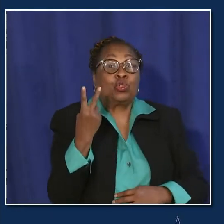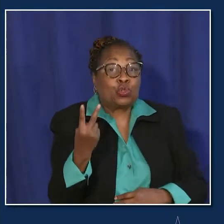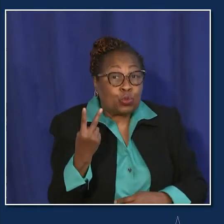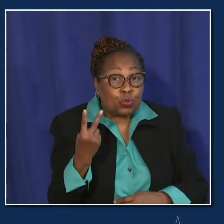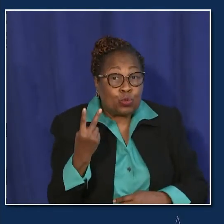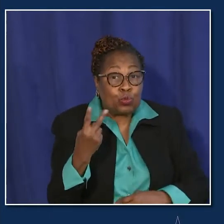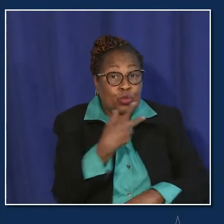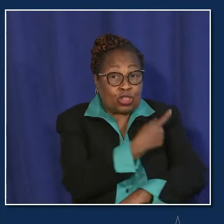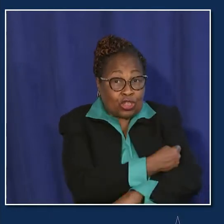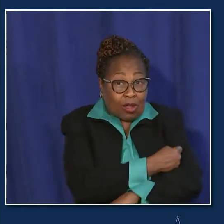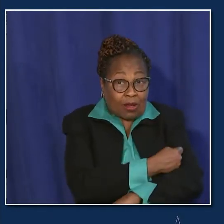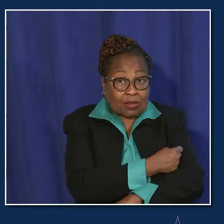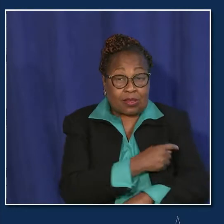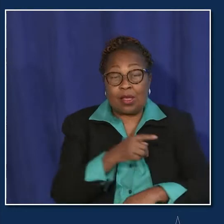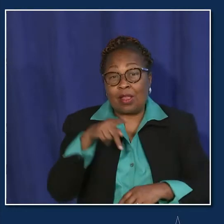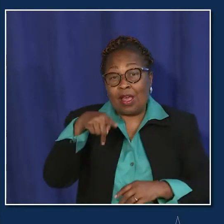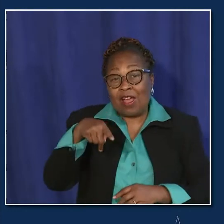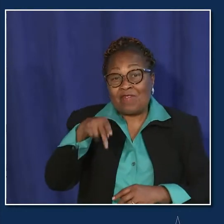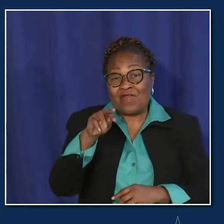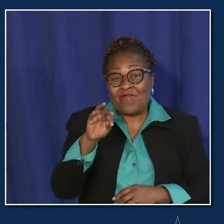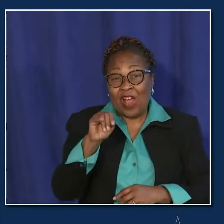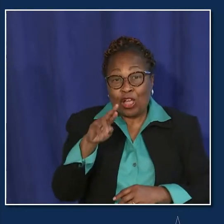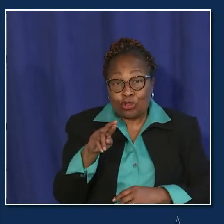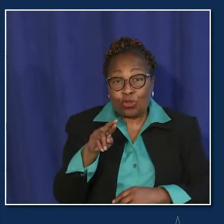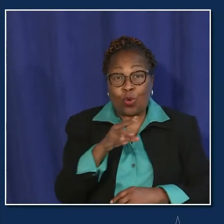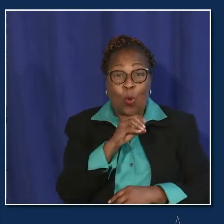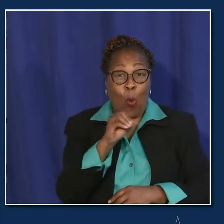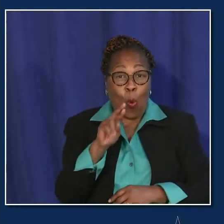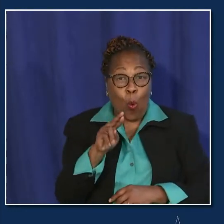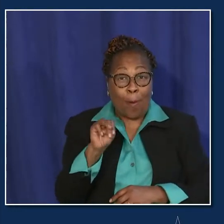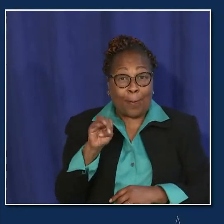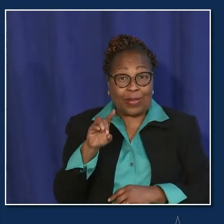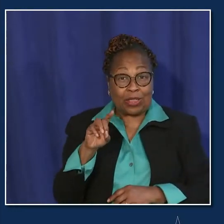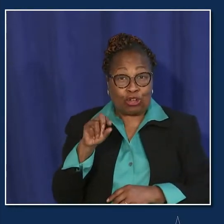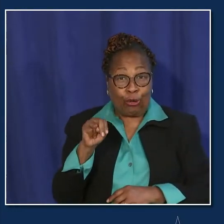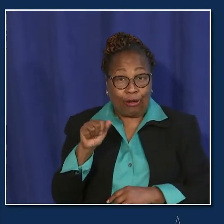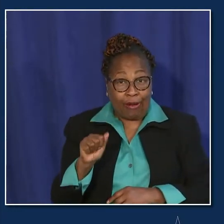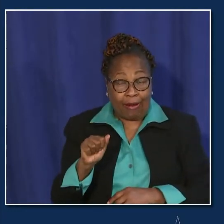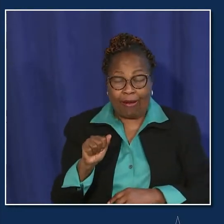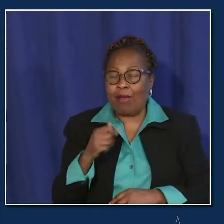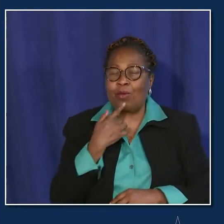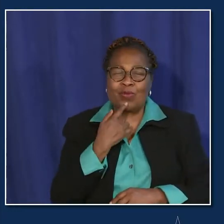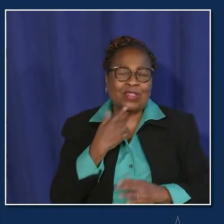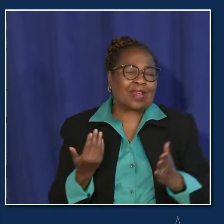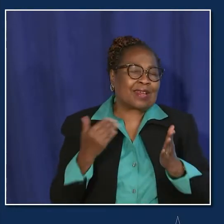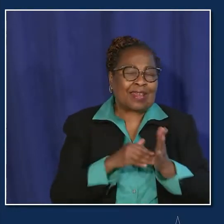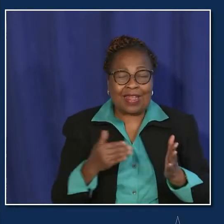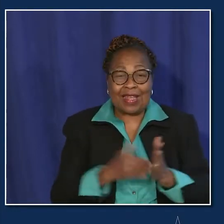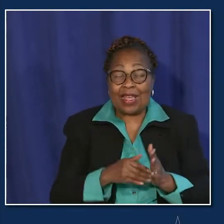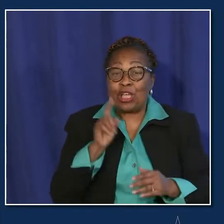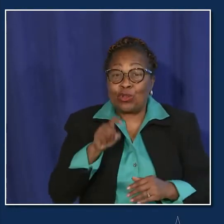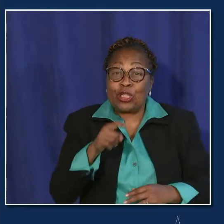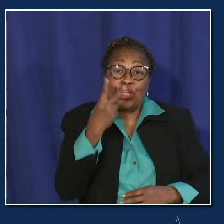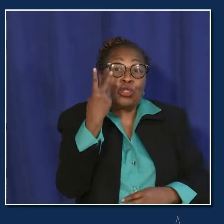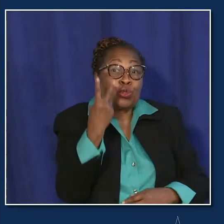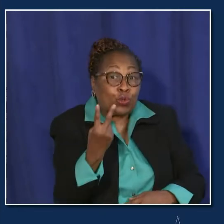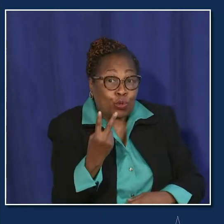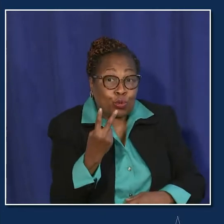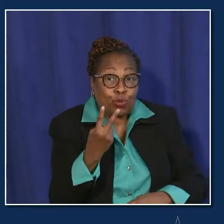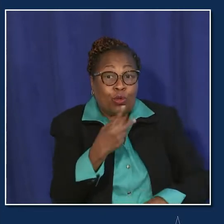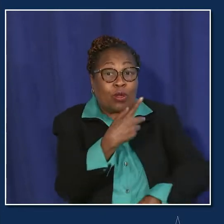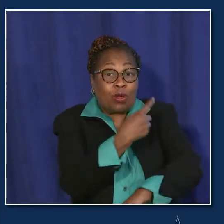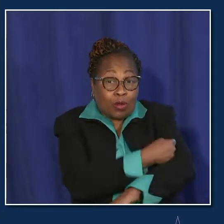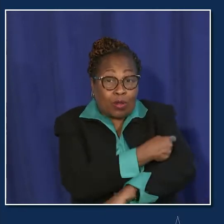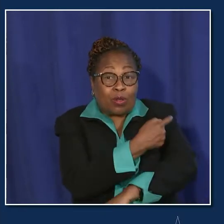2-dose vaccines, like Pfizer and Moderna. And as we said time and time again, both shots are necessary to become